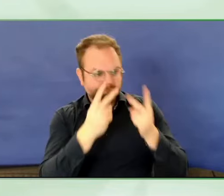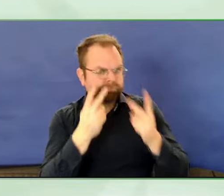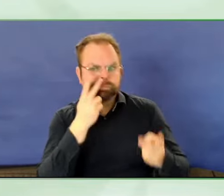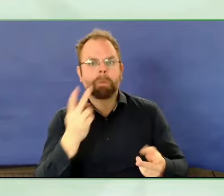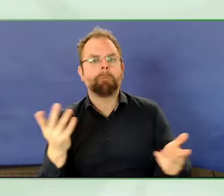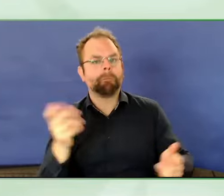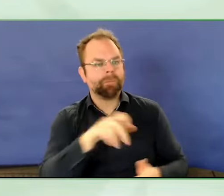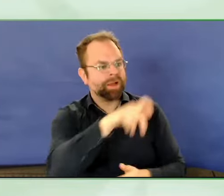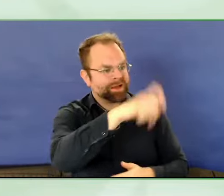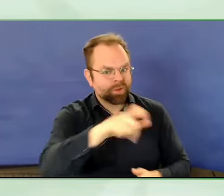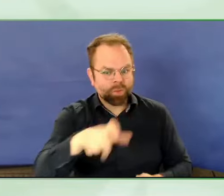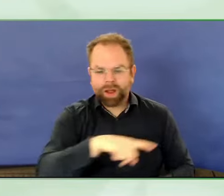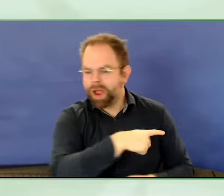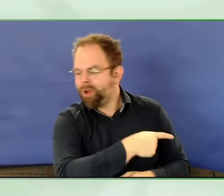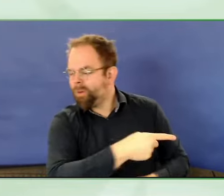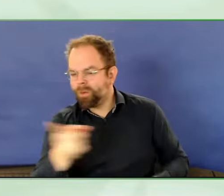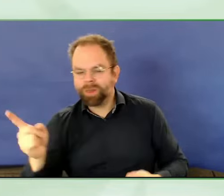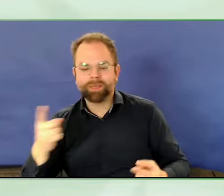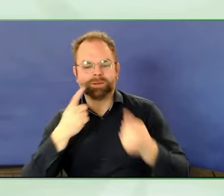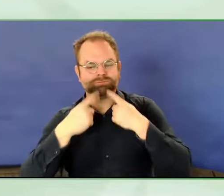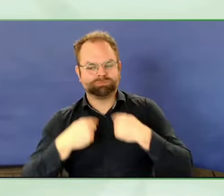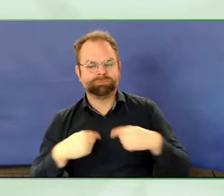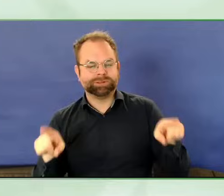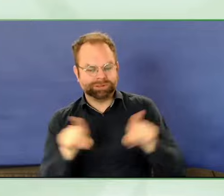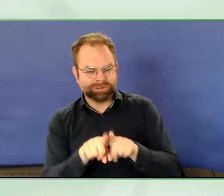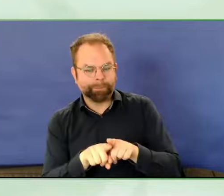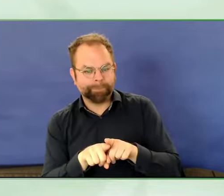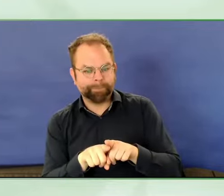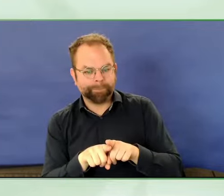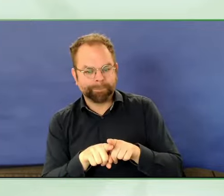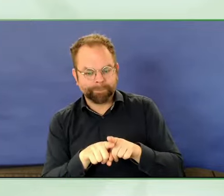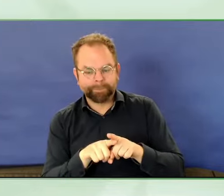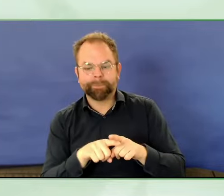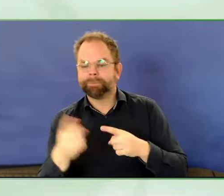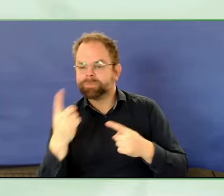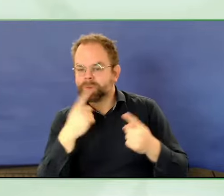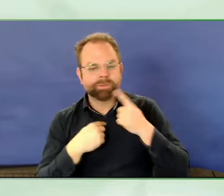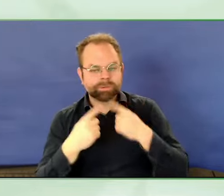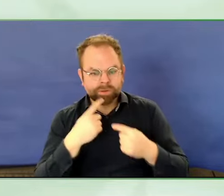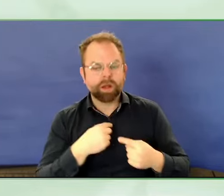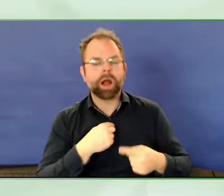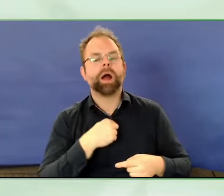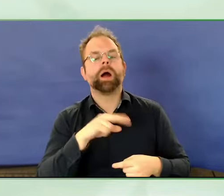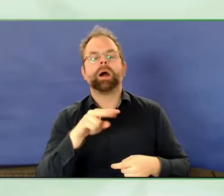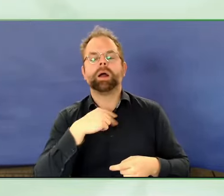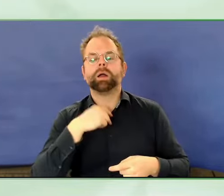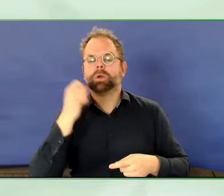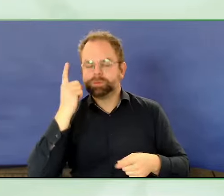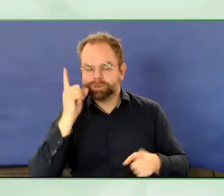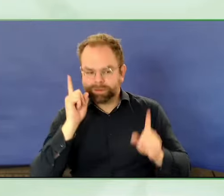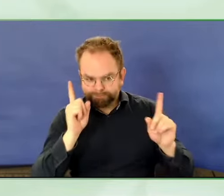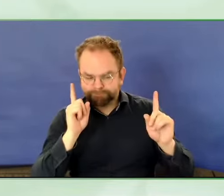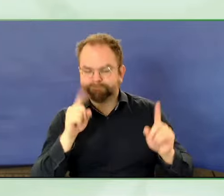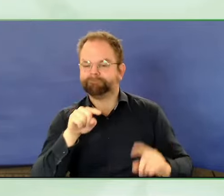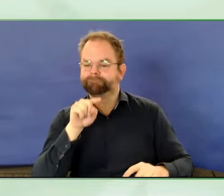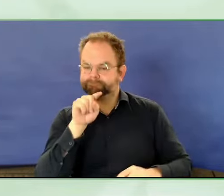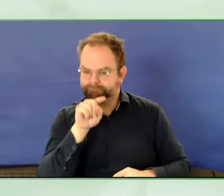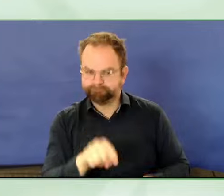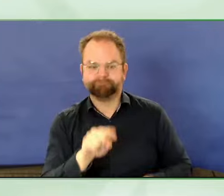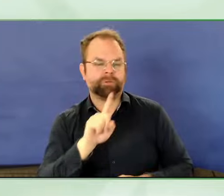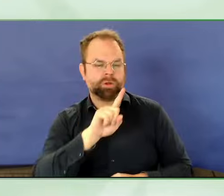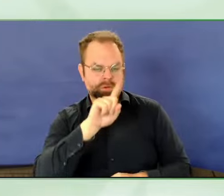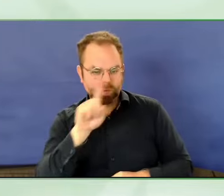And yeah, today we are creating not only products, we are also consulting companies, how they can be more inclusive in